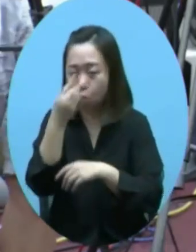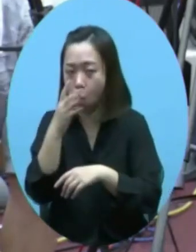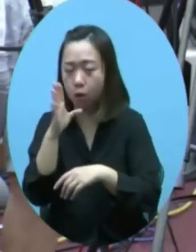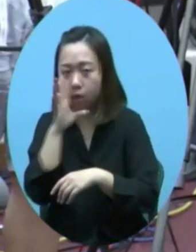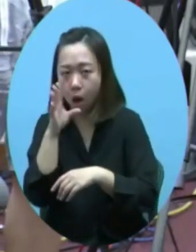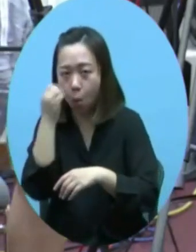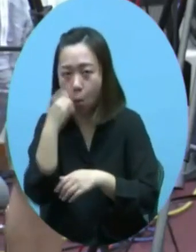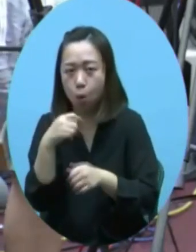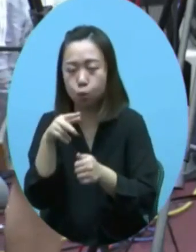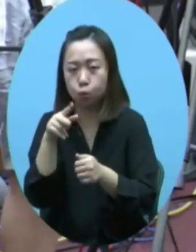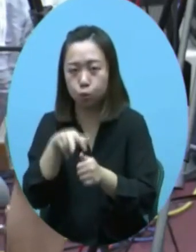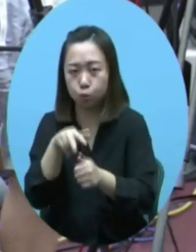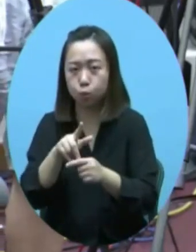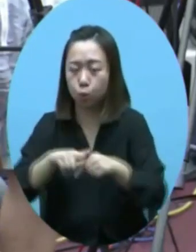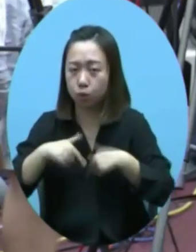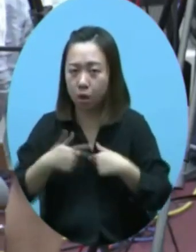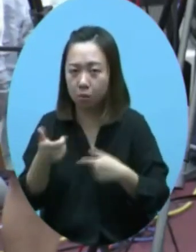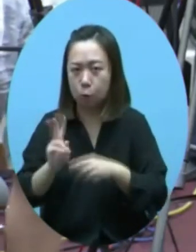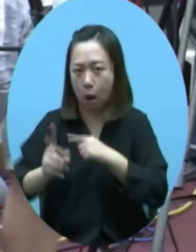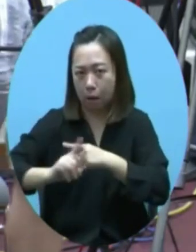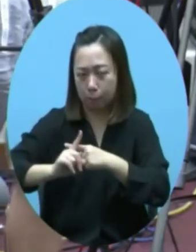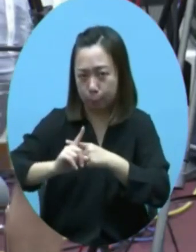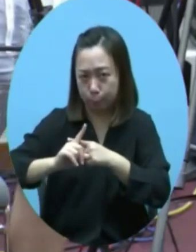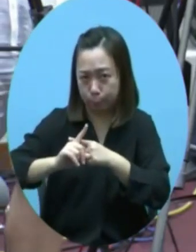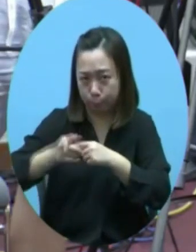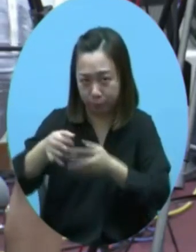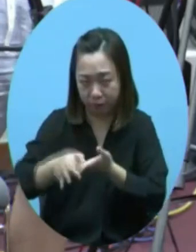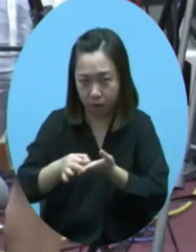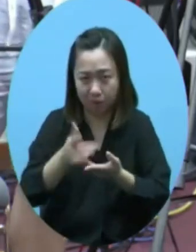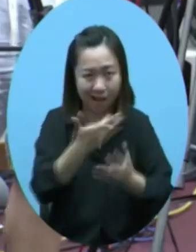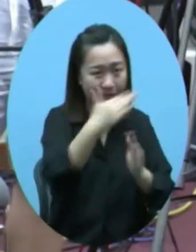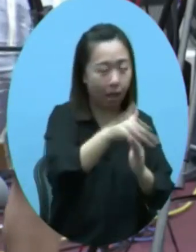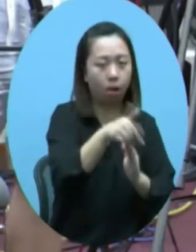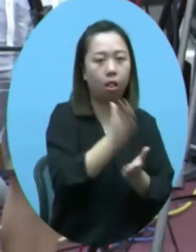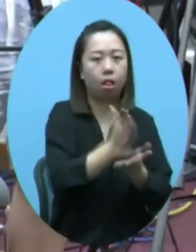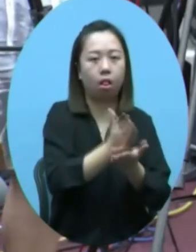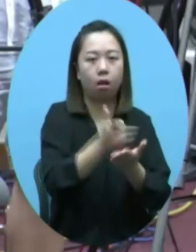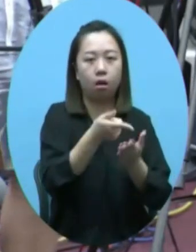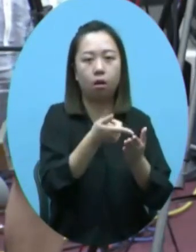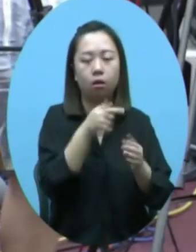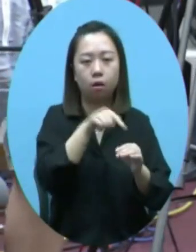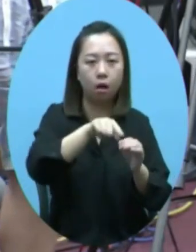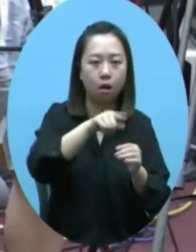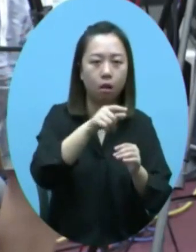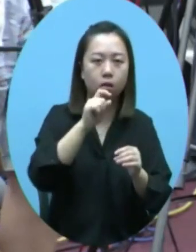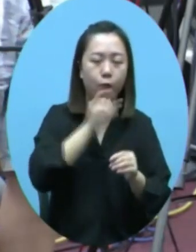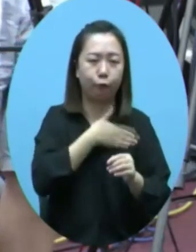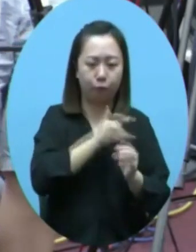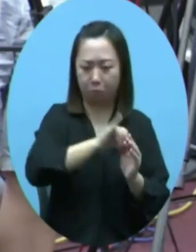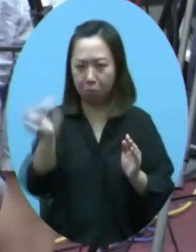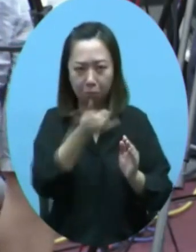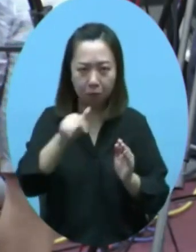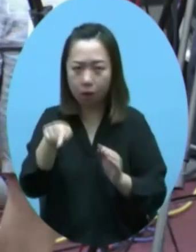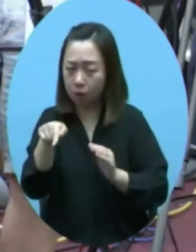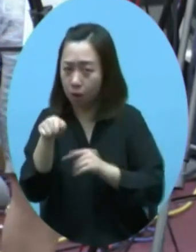suggest that the Kwang Tai Care Center they're still operating as a high-risk area instead of the one